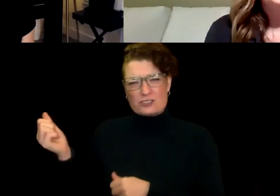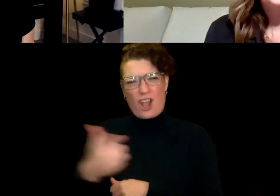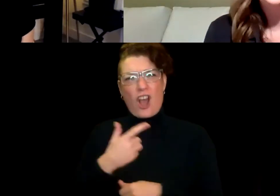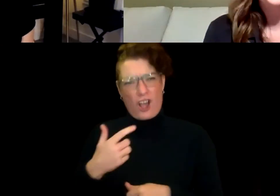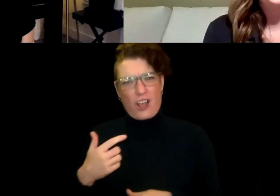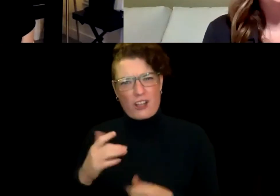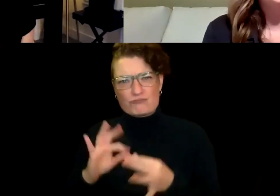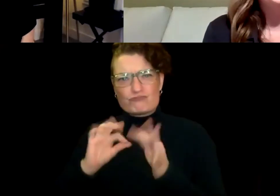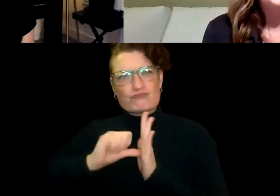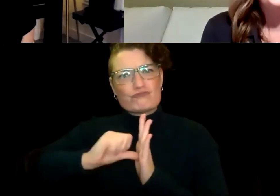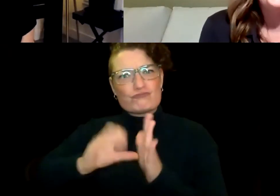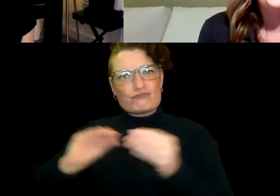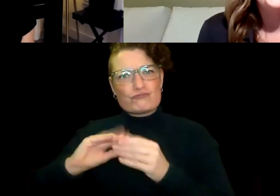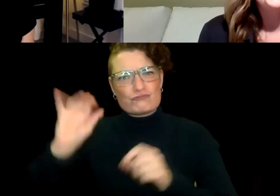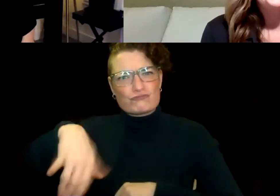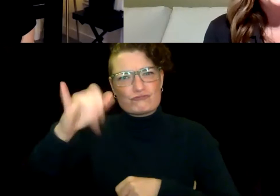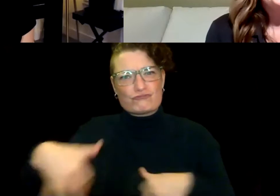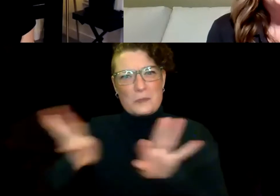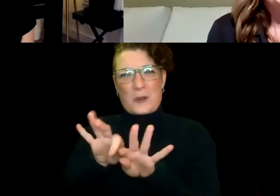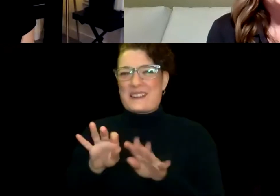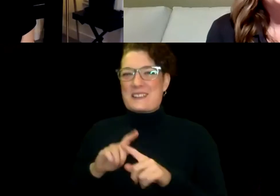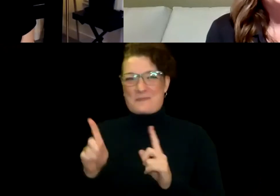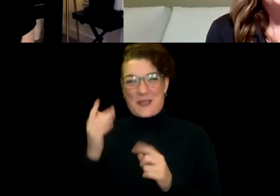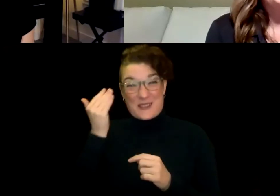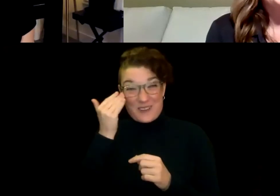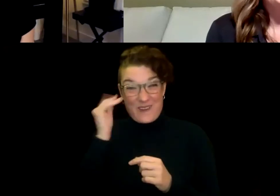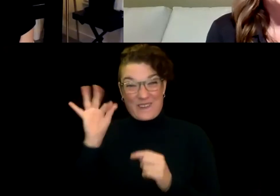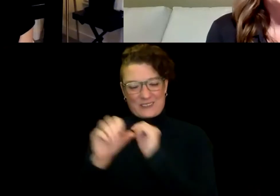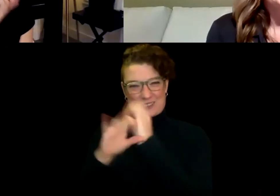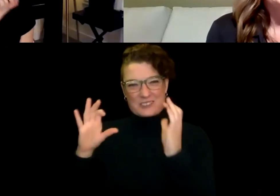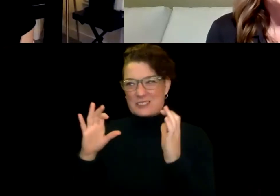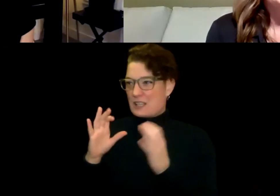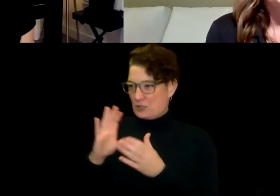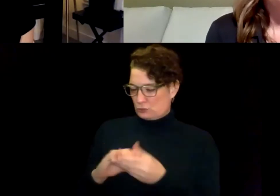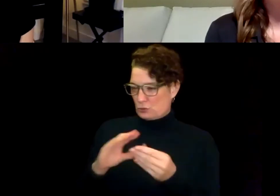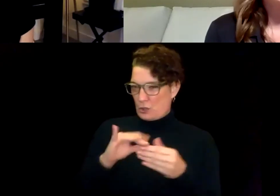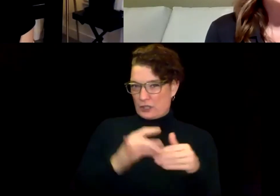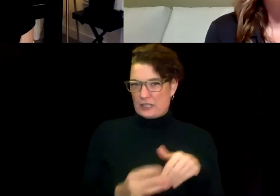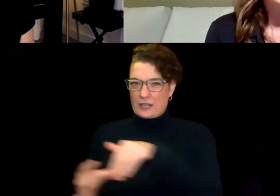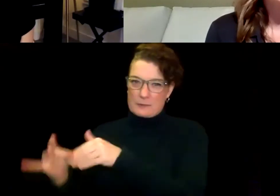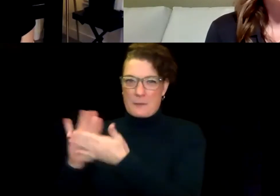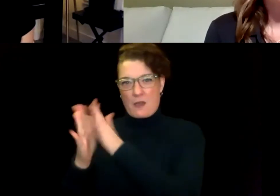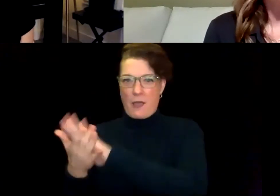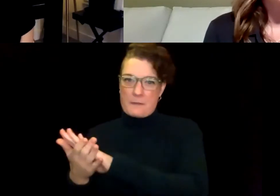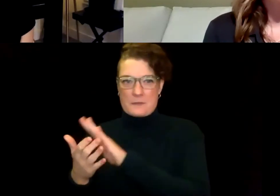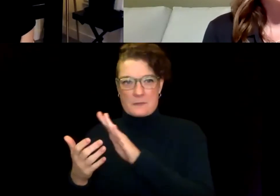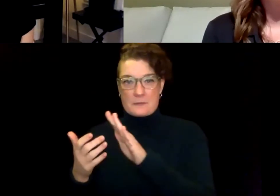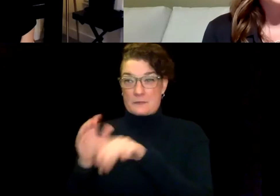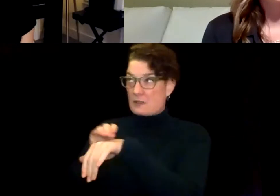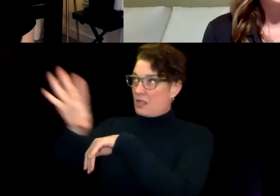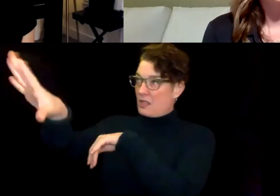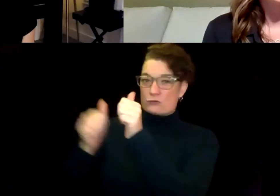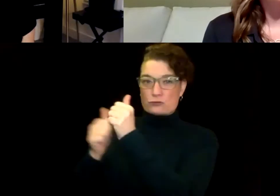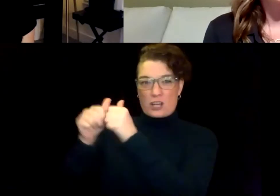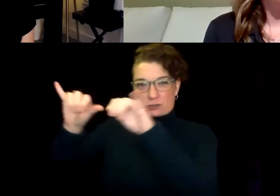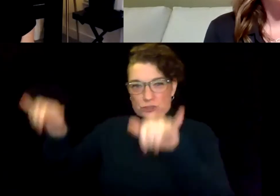they're important, right? But it's like, it gets a little bit fuzzy when you think about, well, how does a story lead to structural change, or